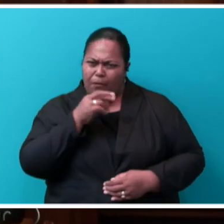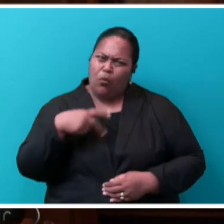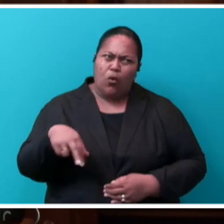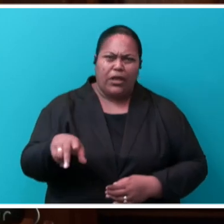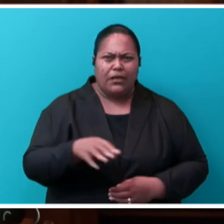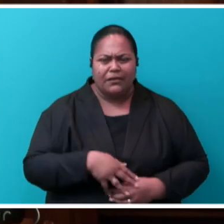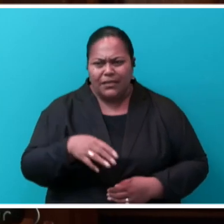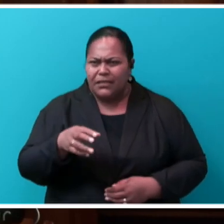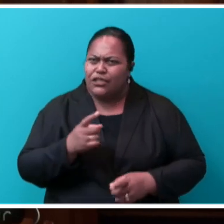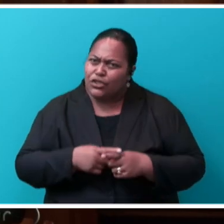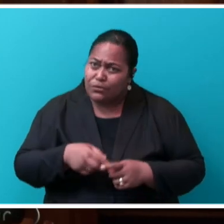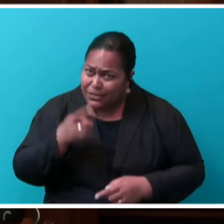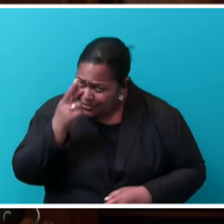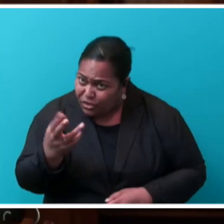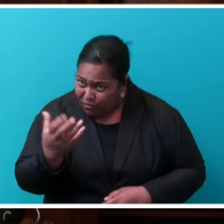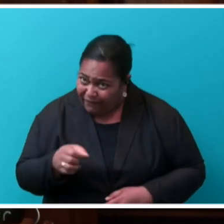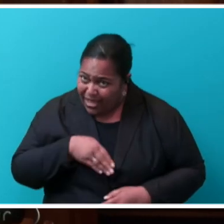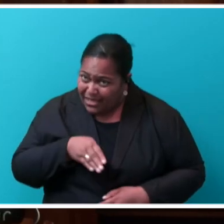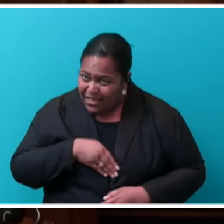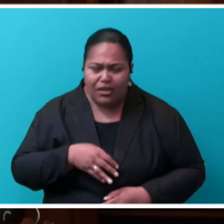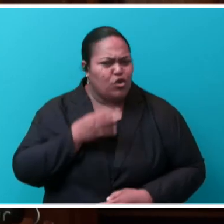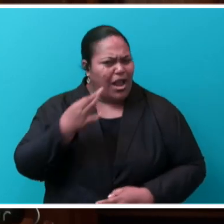ma'am. Do you have an ID?